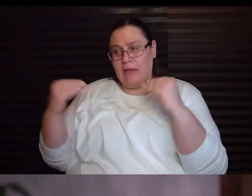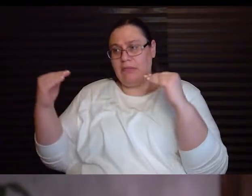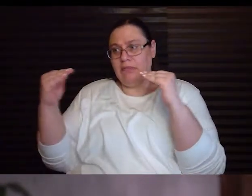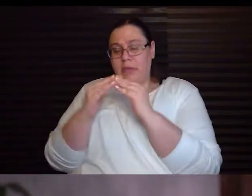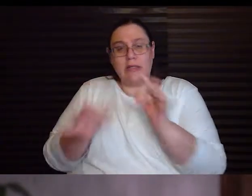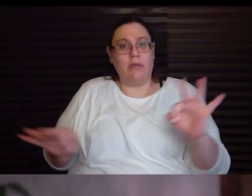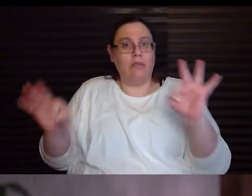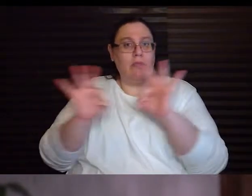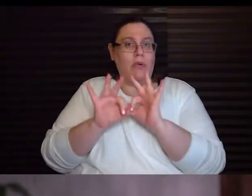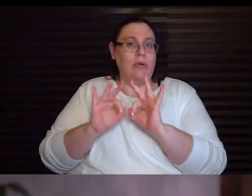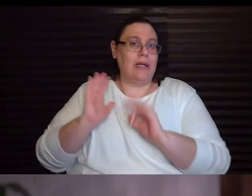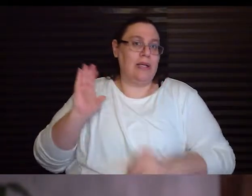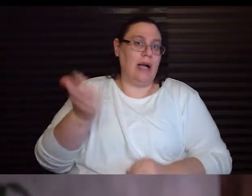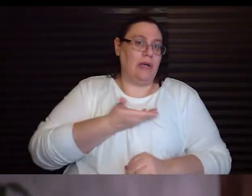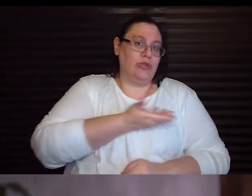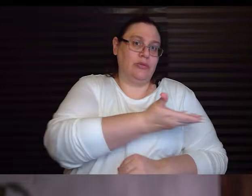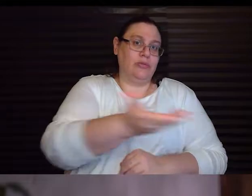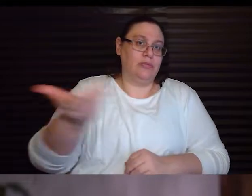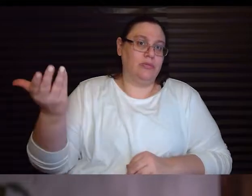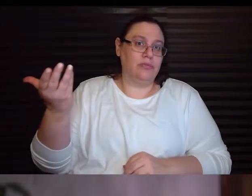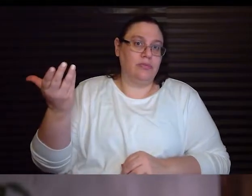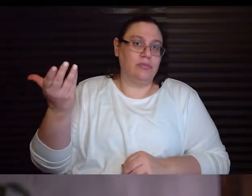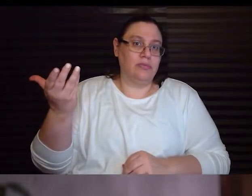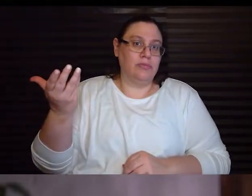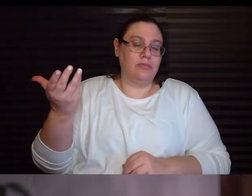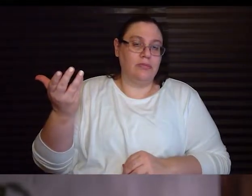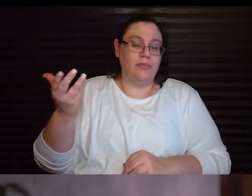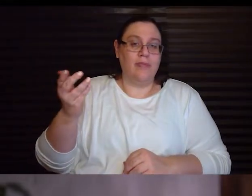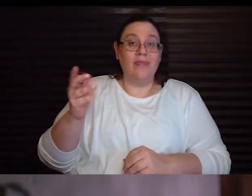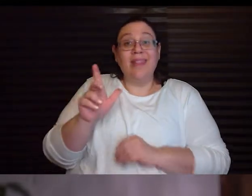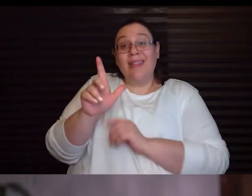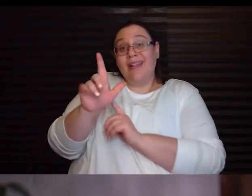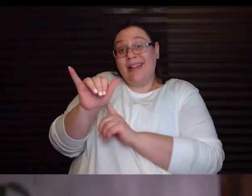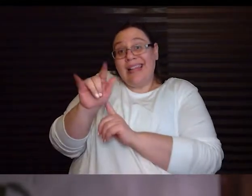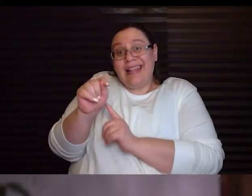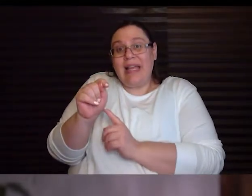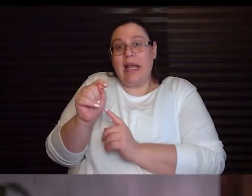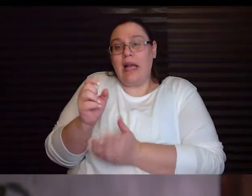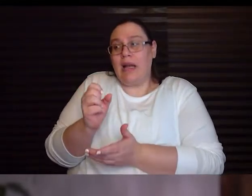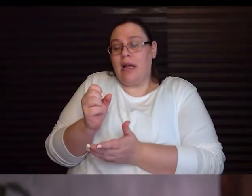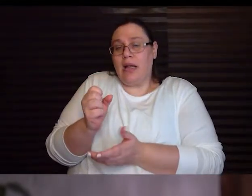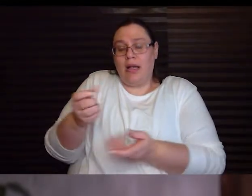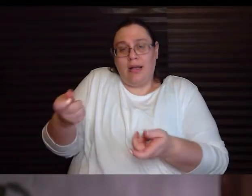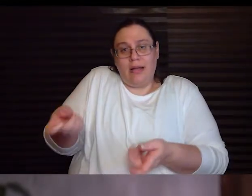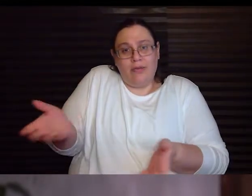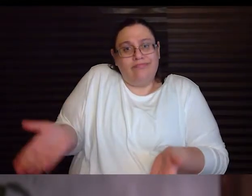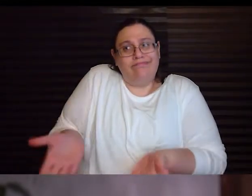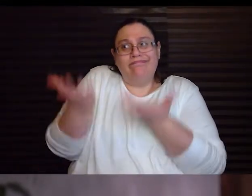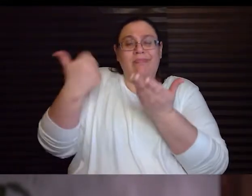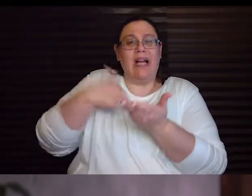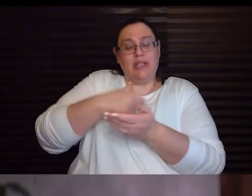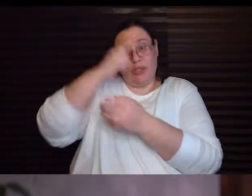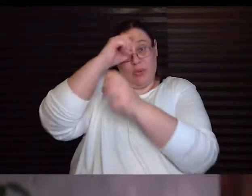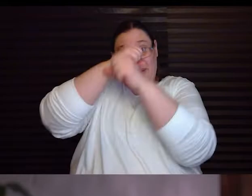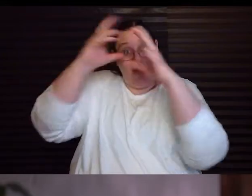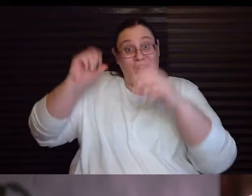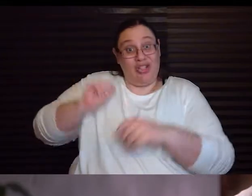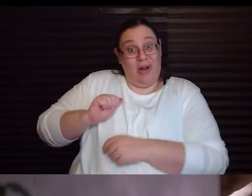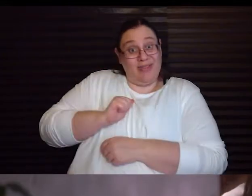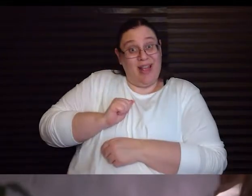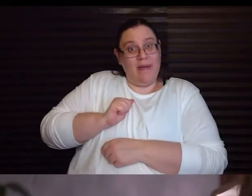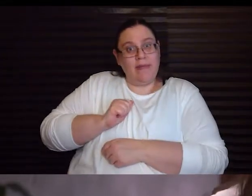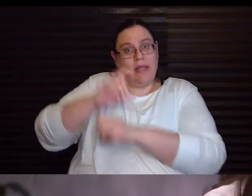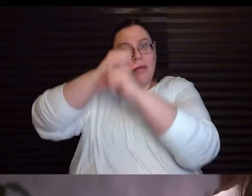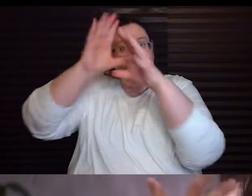as important as mine. So literature compels us to imagine not only ourselves, but each